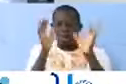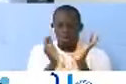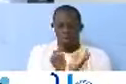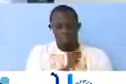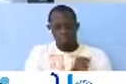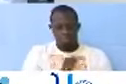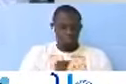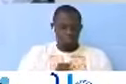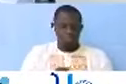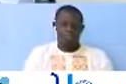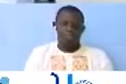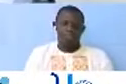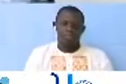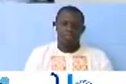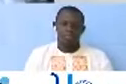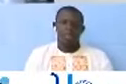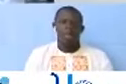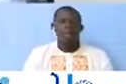of us